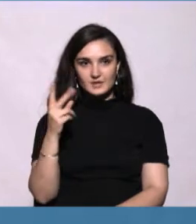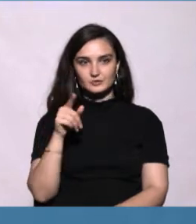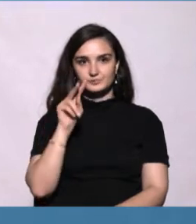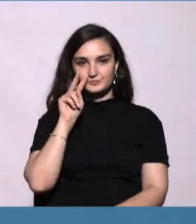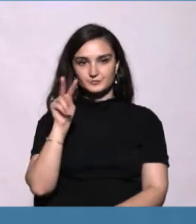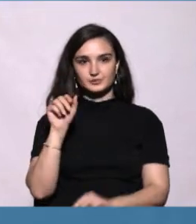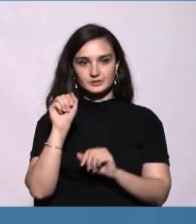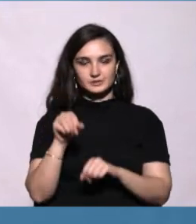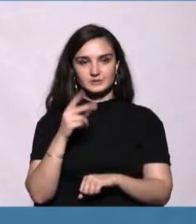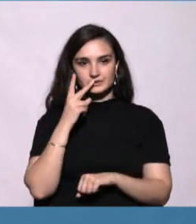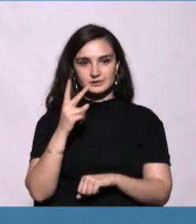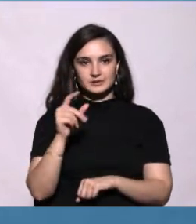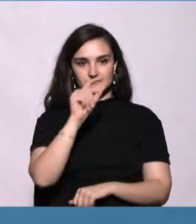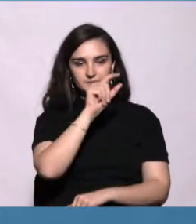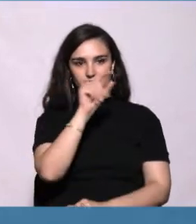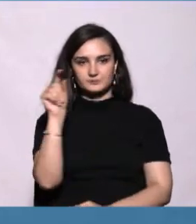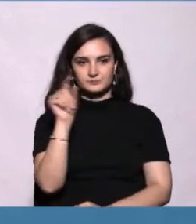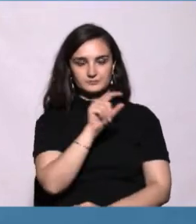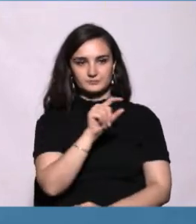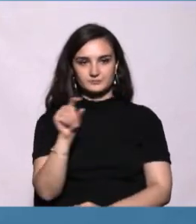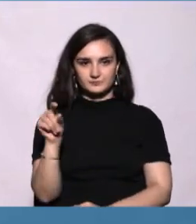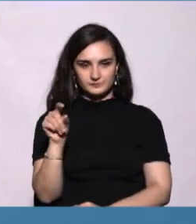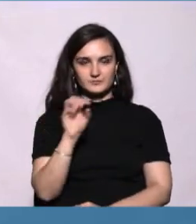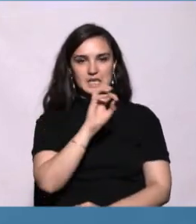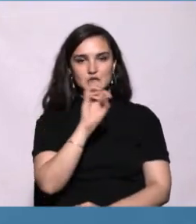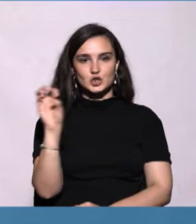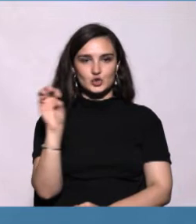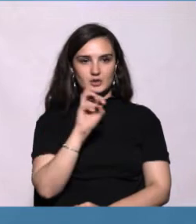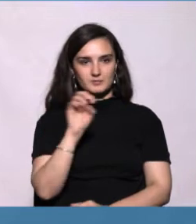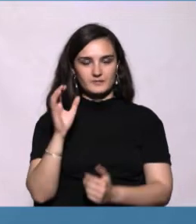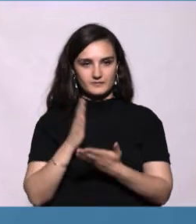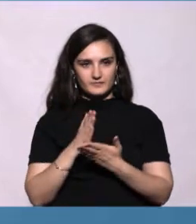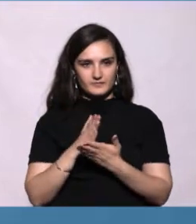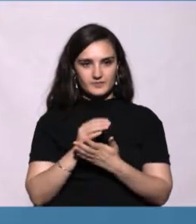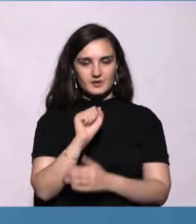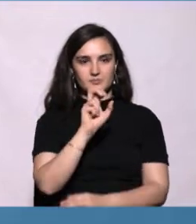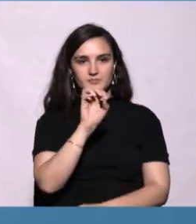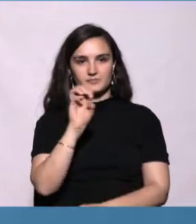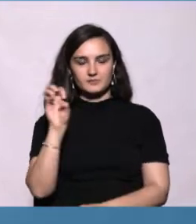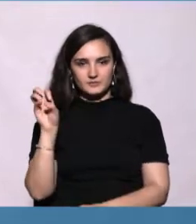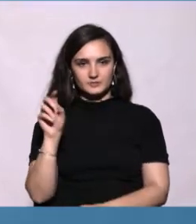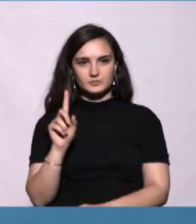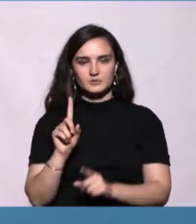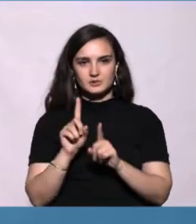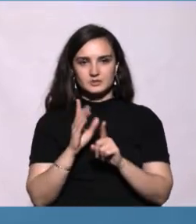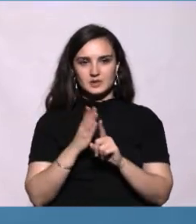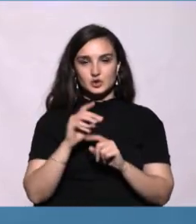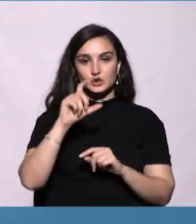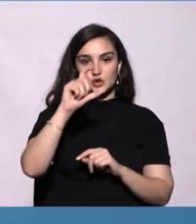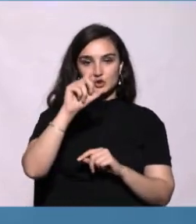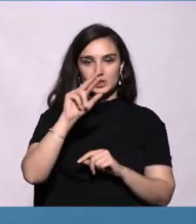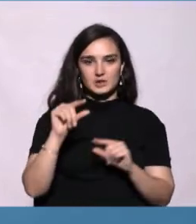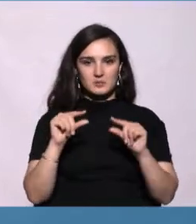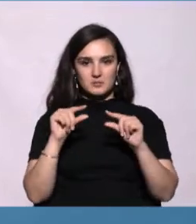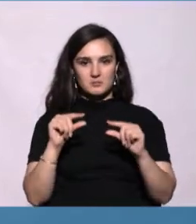can see top row of capital letters, and then a bottom row of small letters.